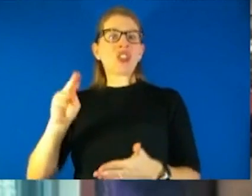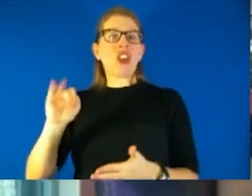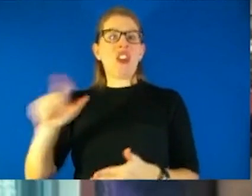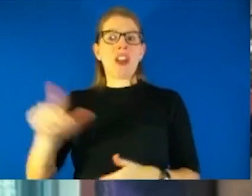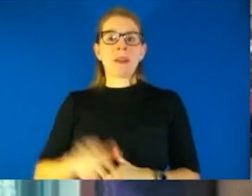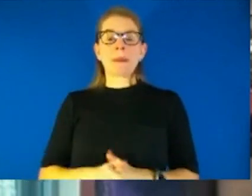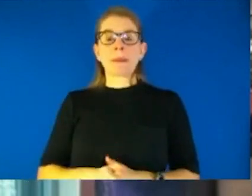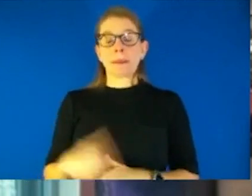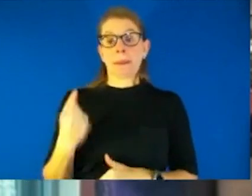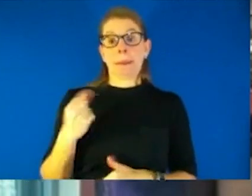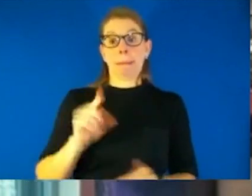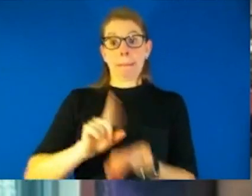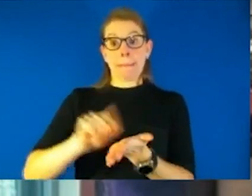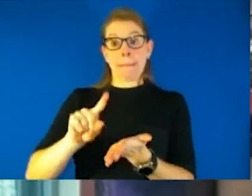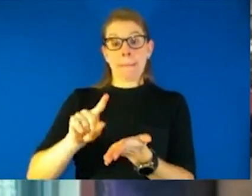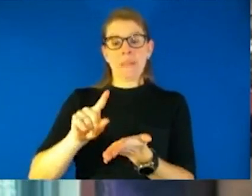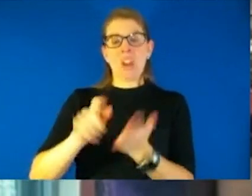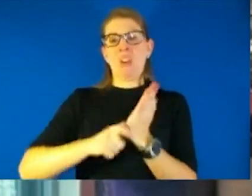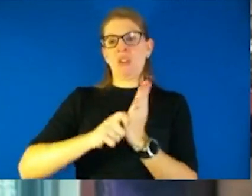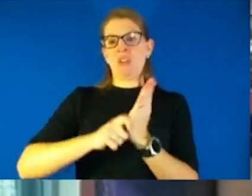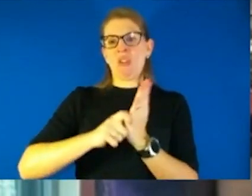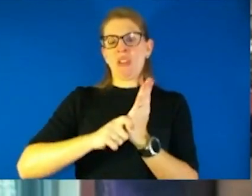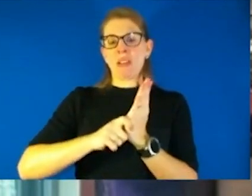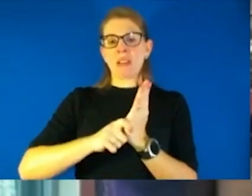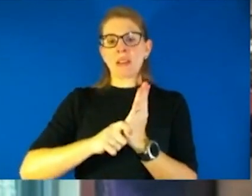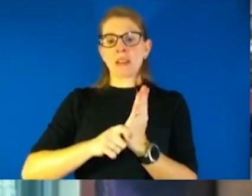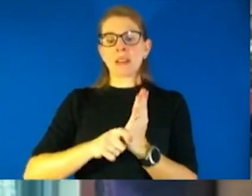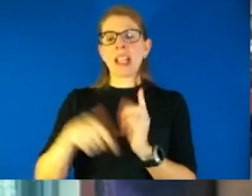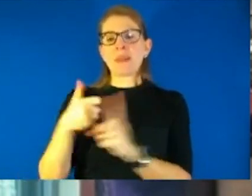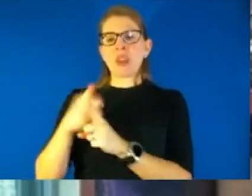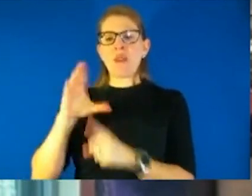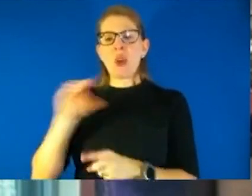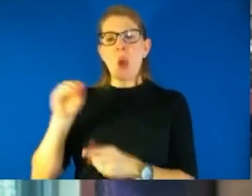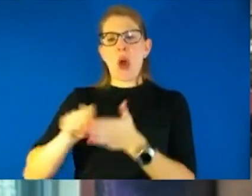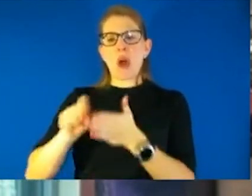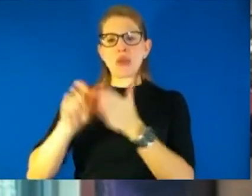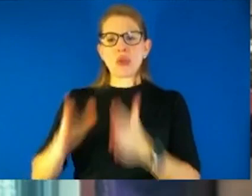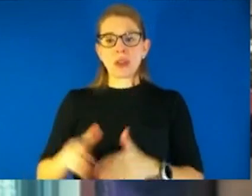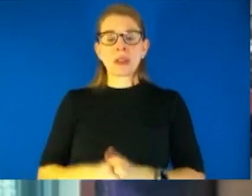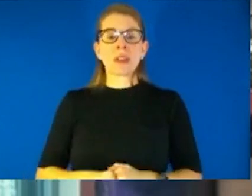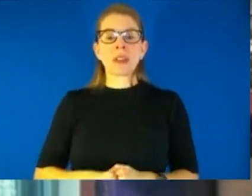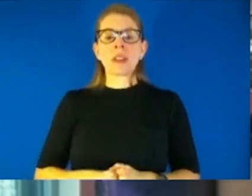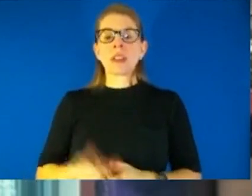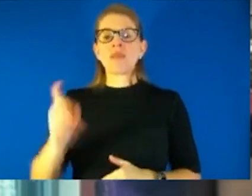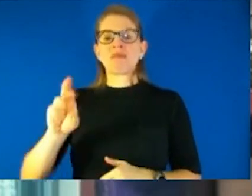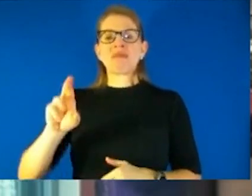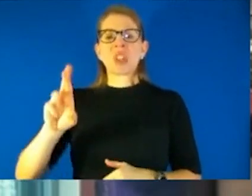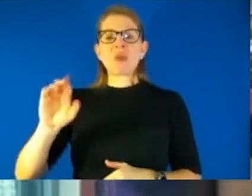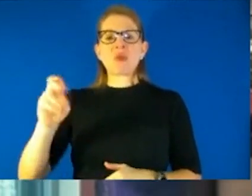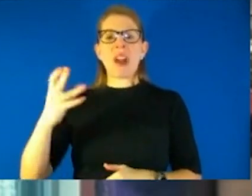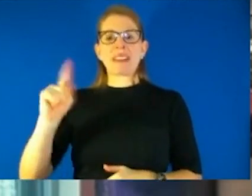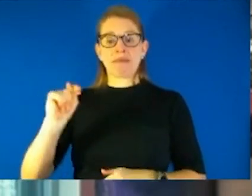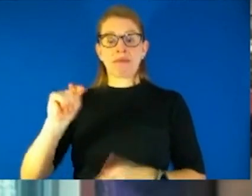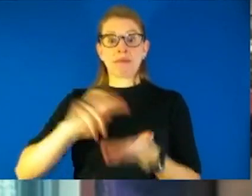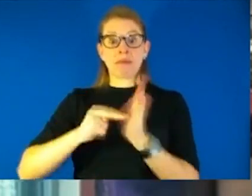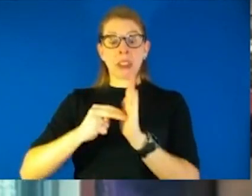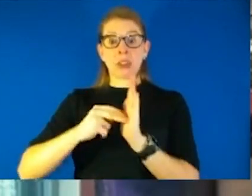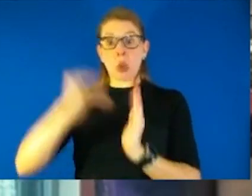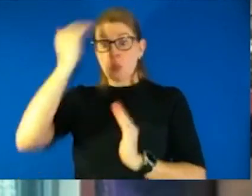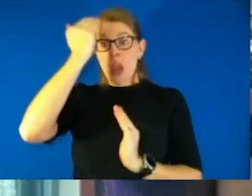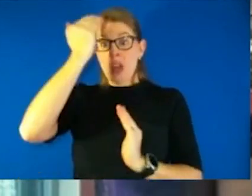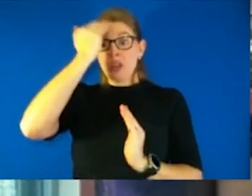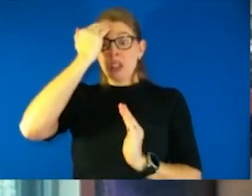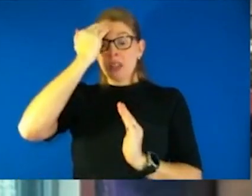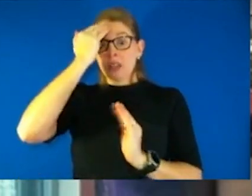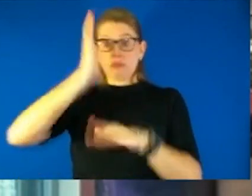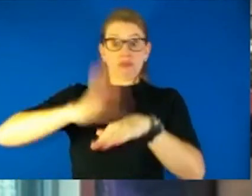we published a piece co-authored by him that was really raising awareness for the first time of